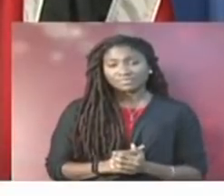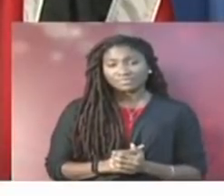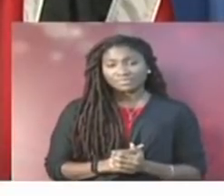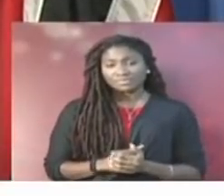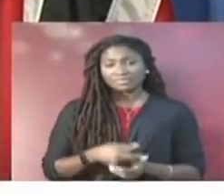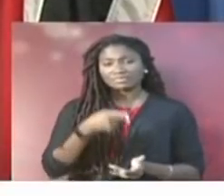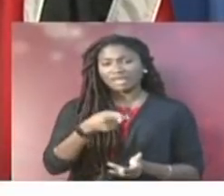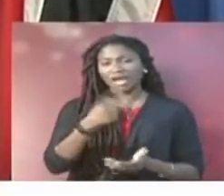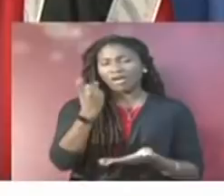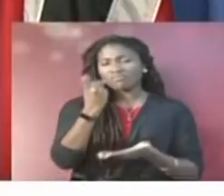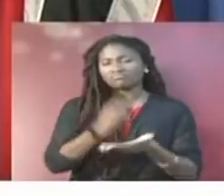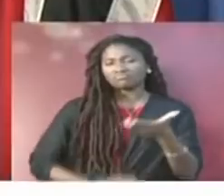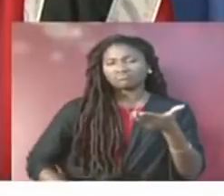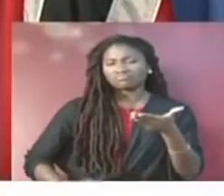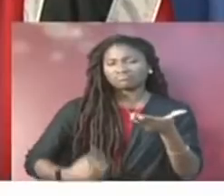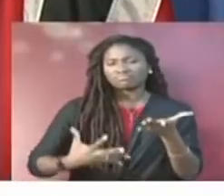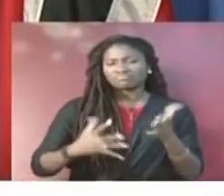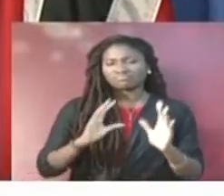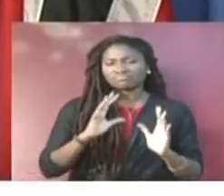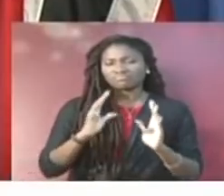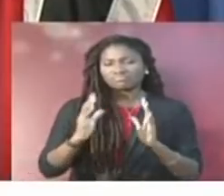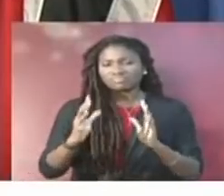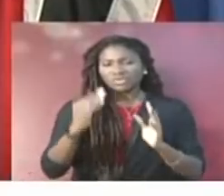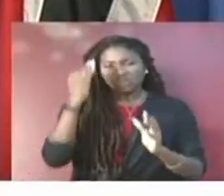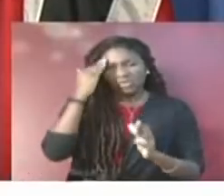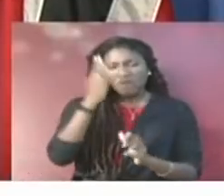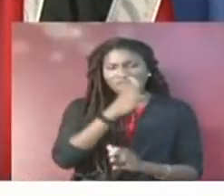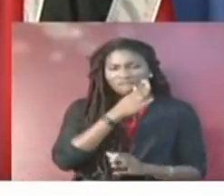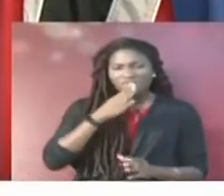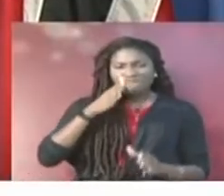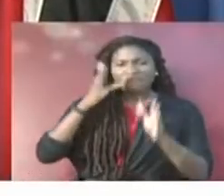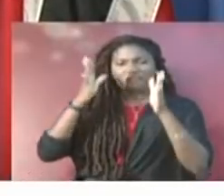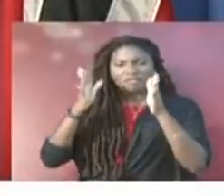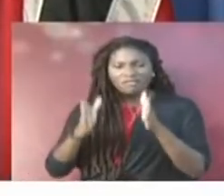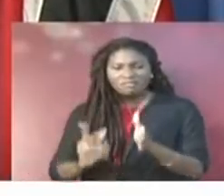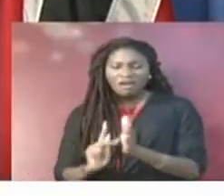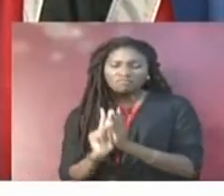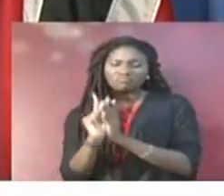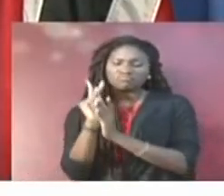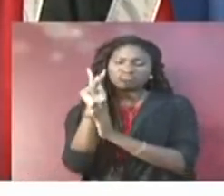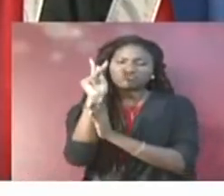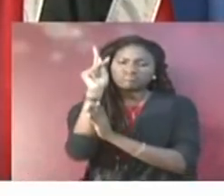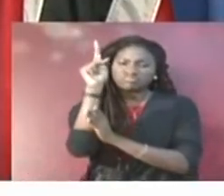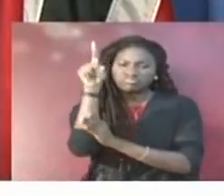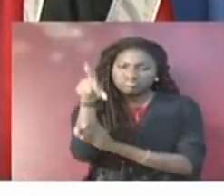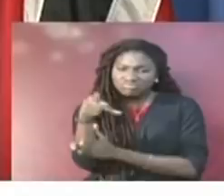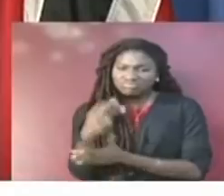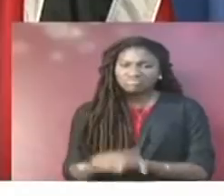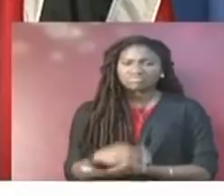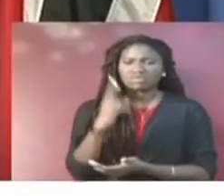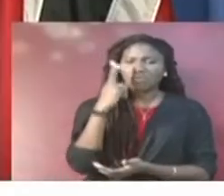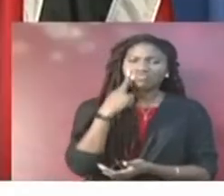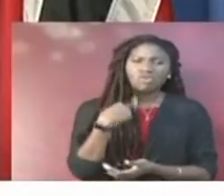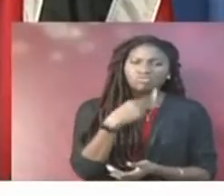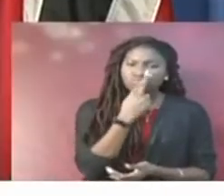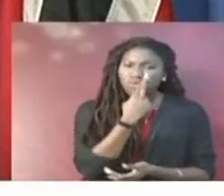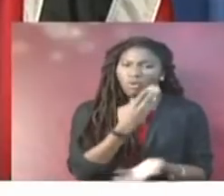absorbed the food that the farmers would have sold, some of it by contract, to the restaurants that were closed and so